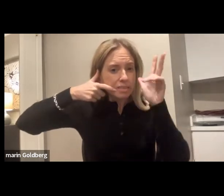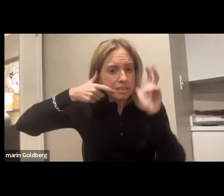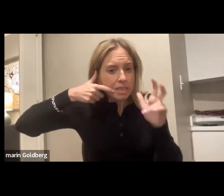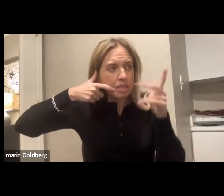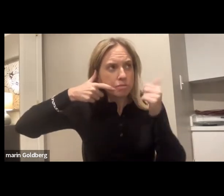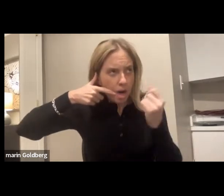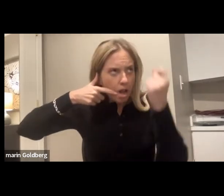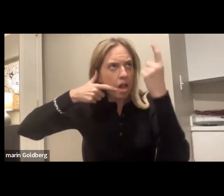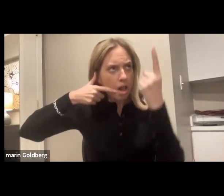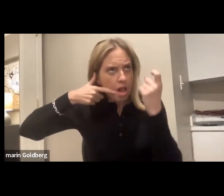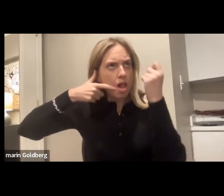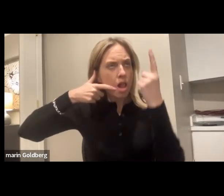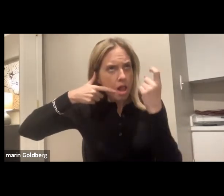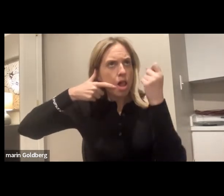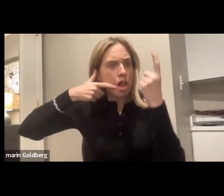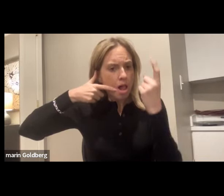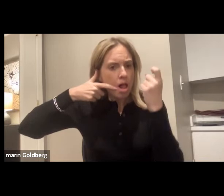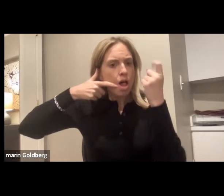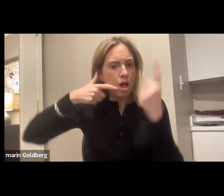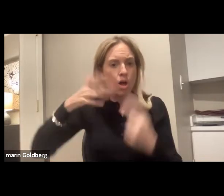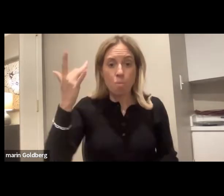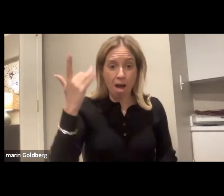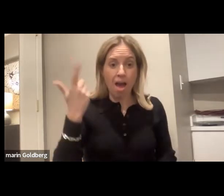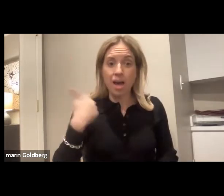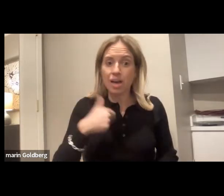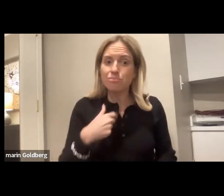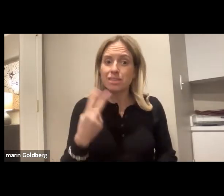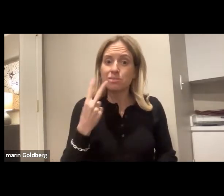of that, because we have received that a lot.